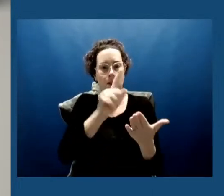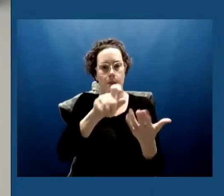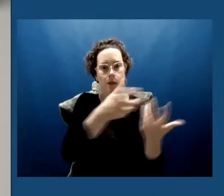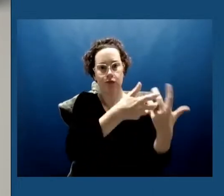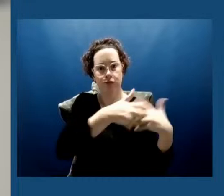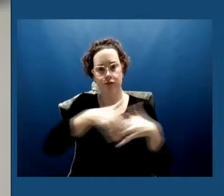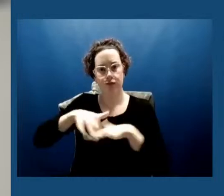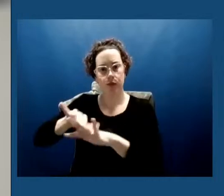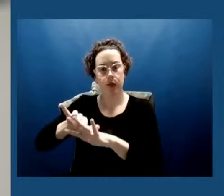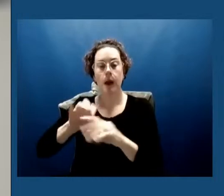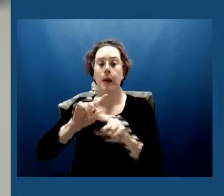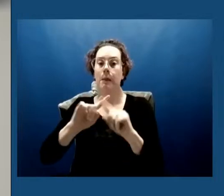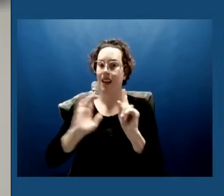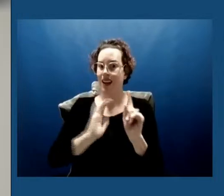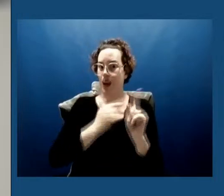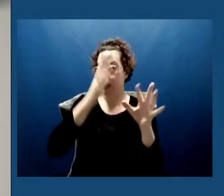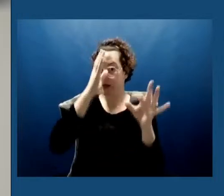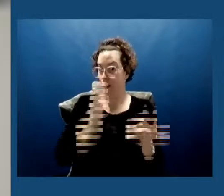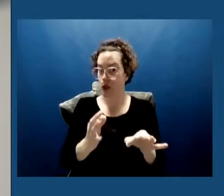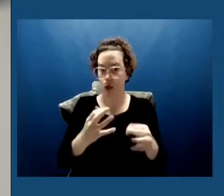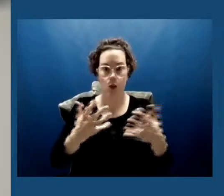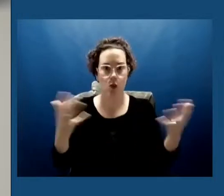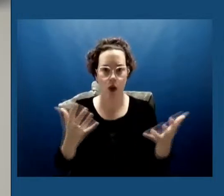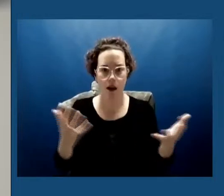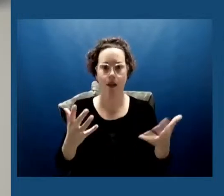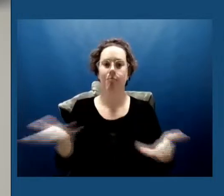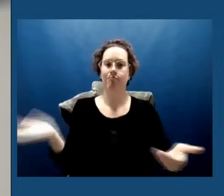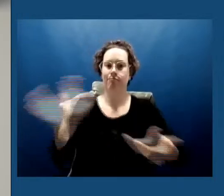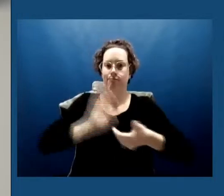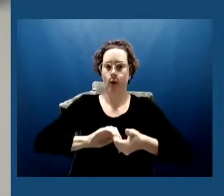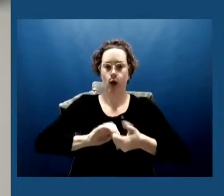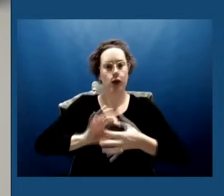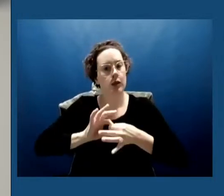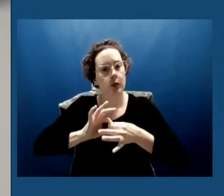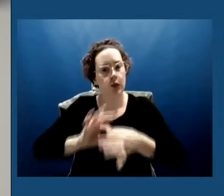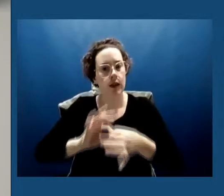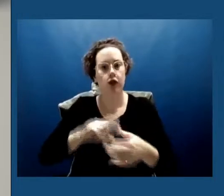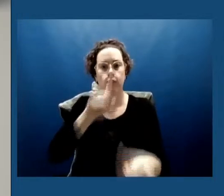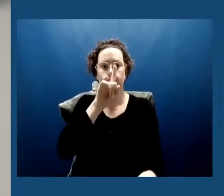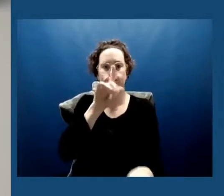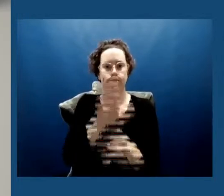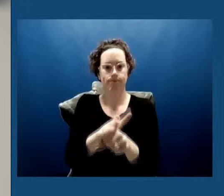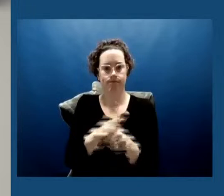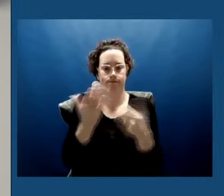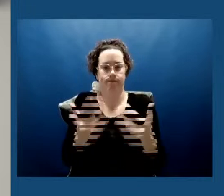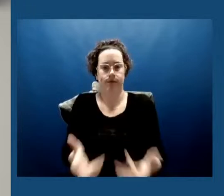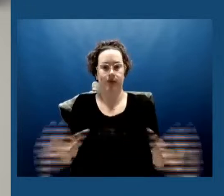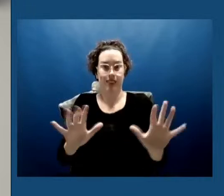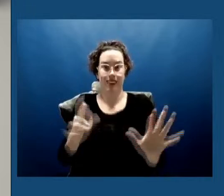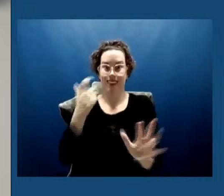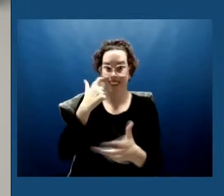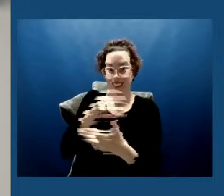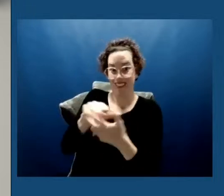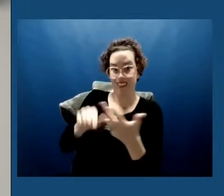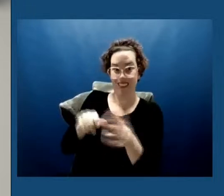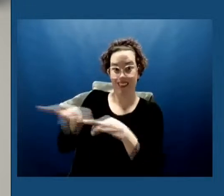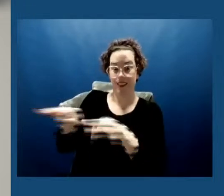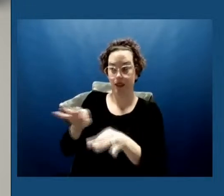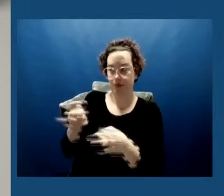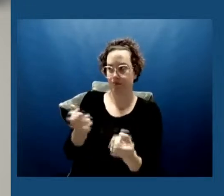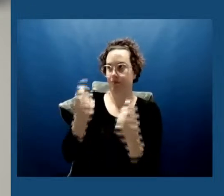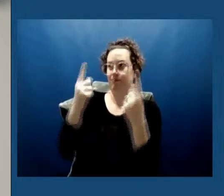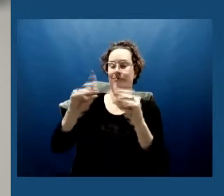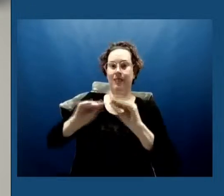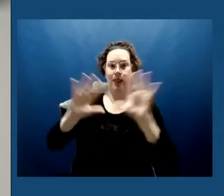so much more. It was about the partnerships, it was about the relationships, and it was about the commitment. And I think you just saw that on display just